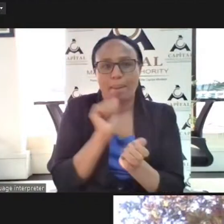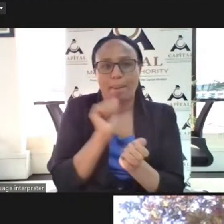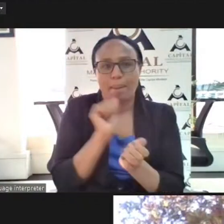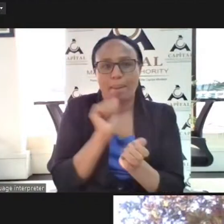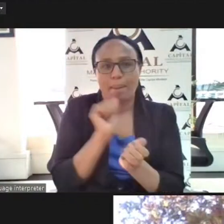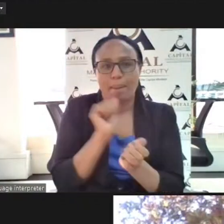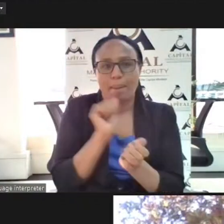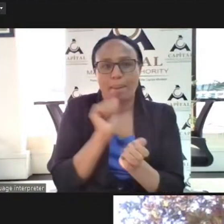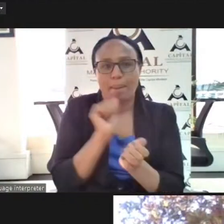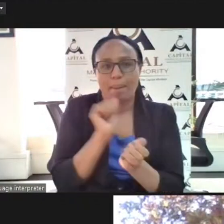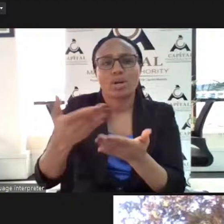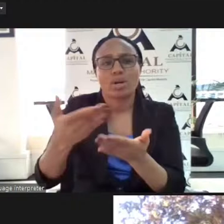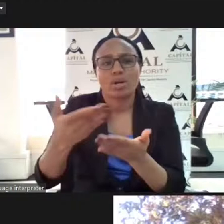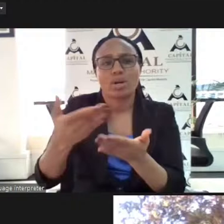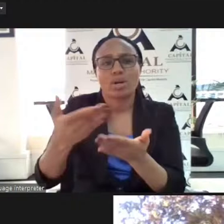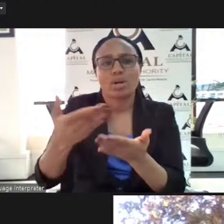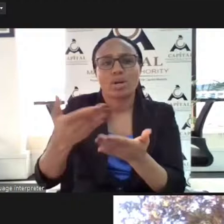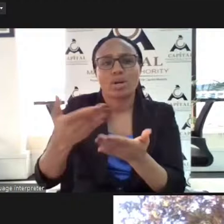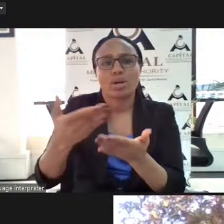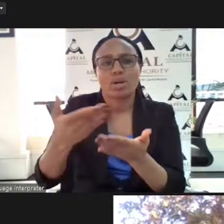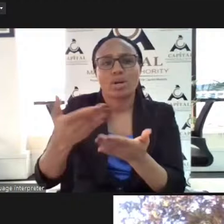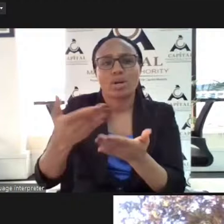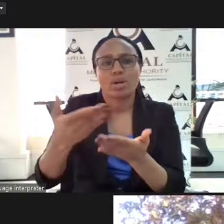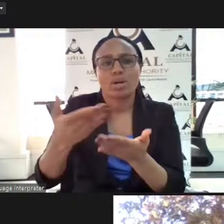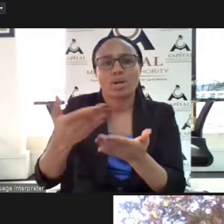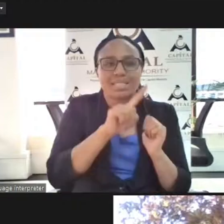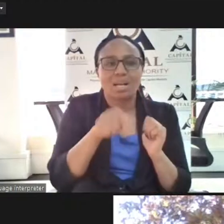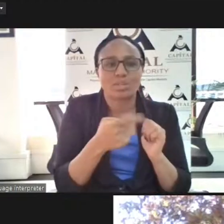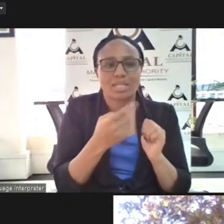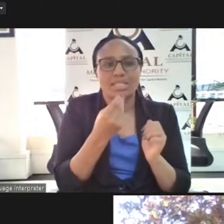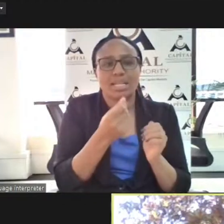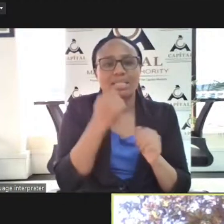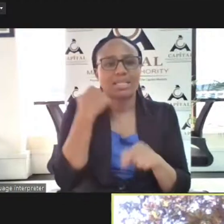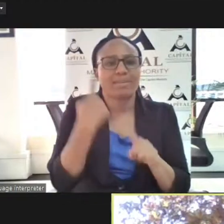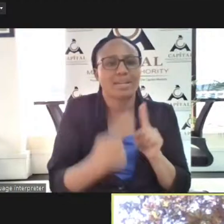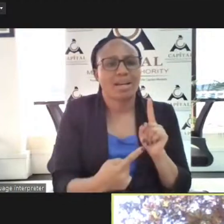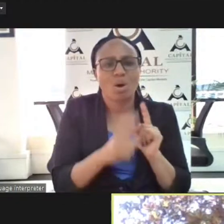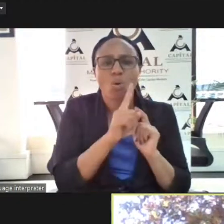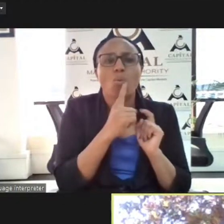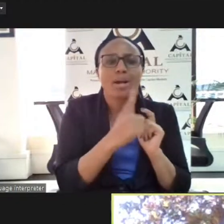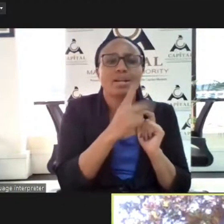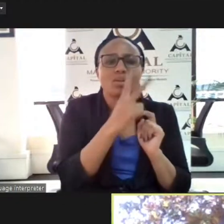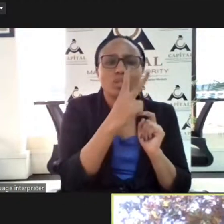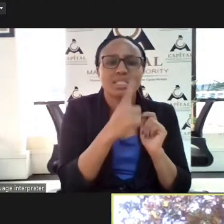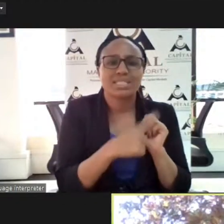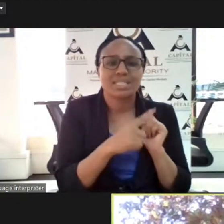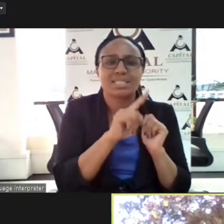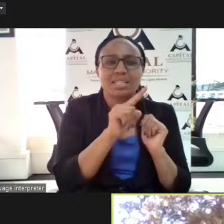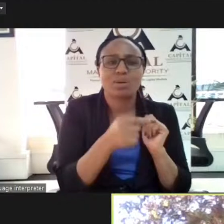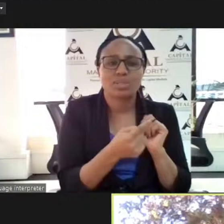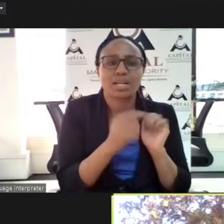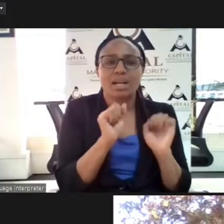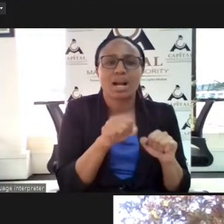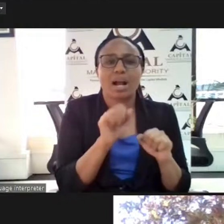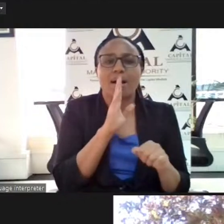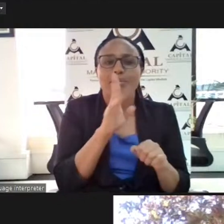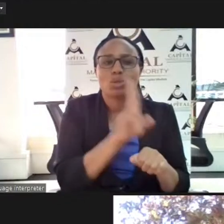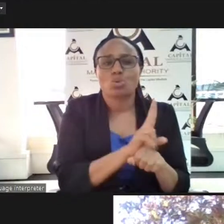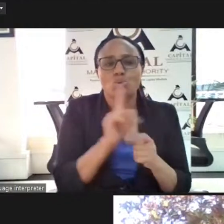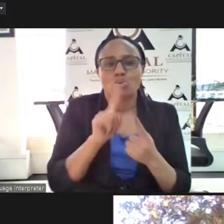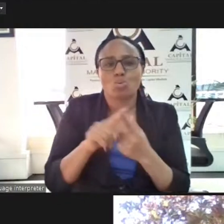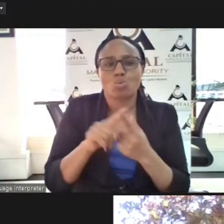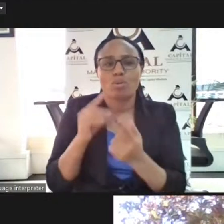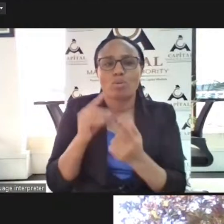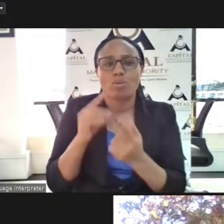receive 126,000 shillings a year. So that 126,000 shillings can then be used to finance,